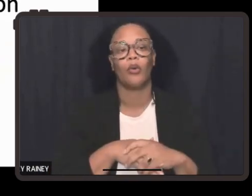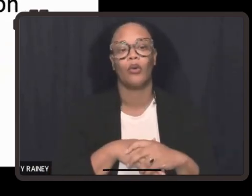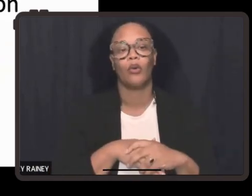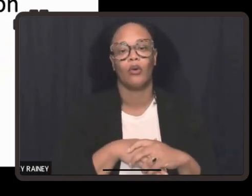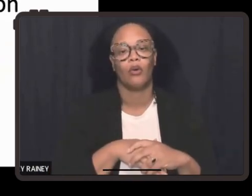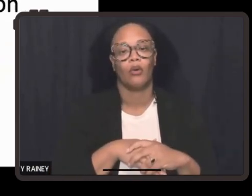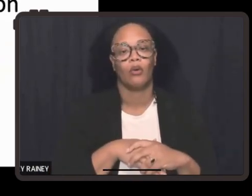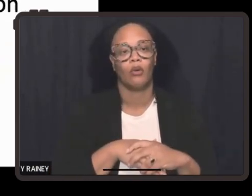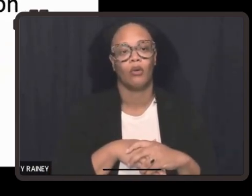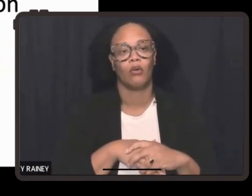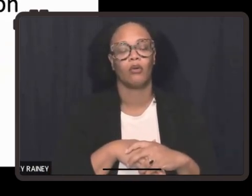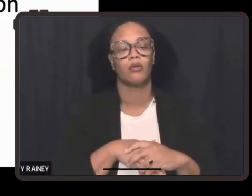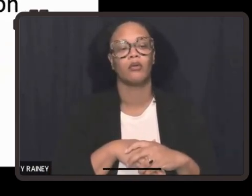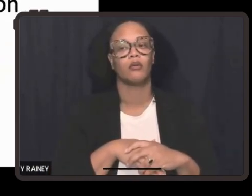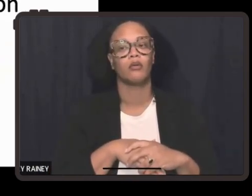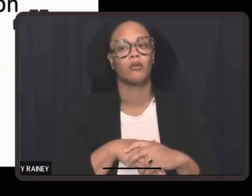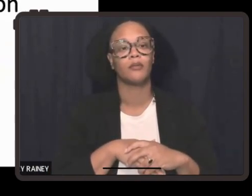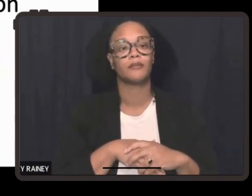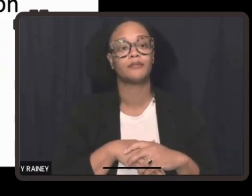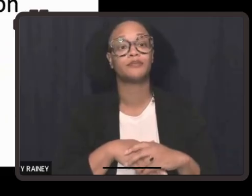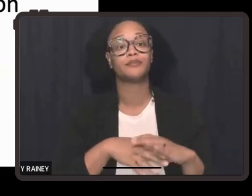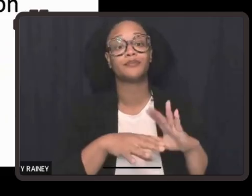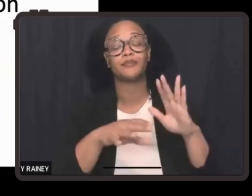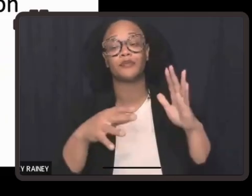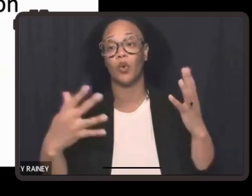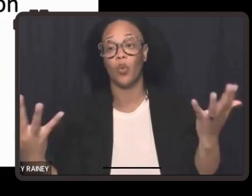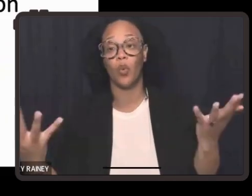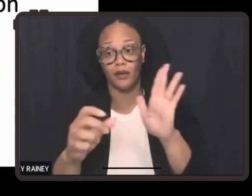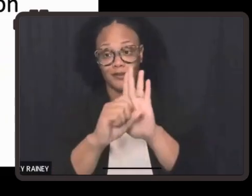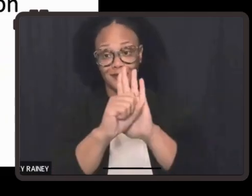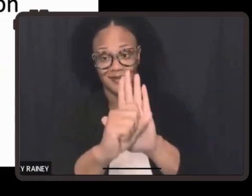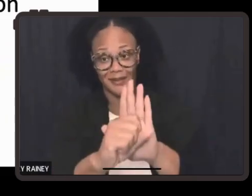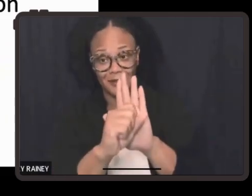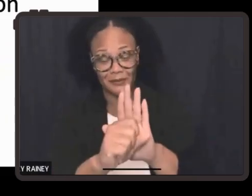looks at the symptoms. So we look at symptoms of